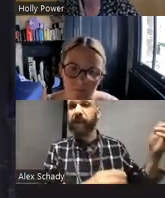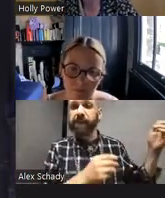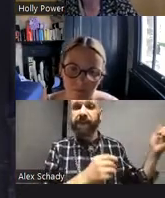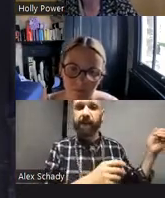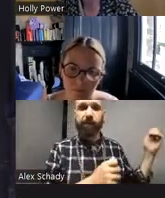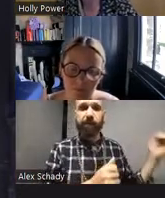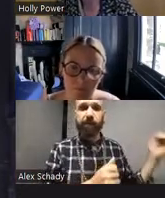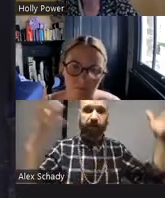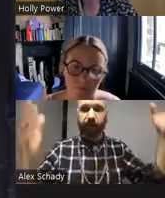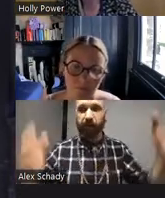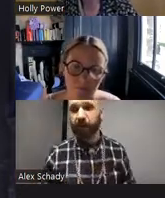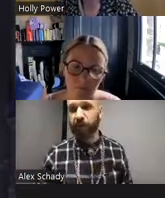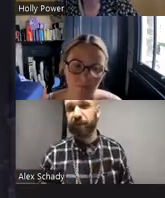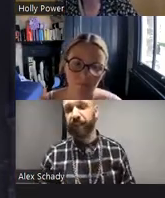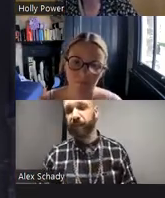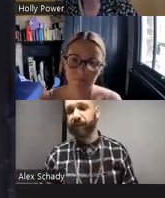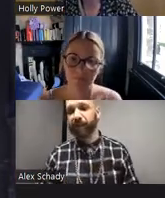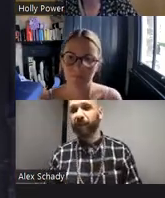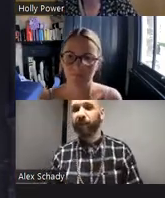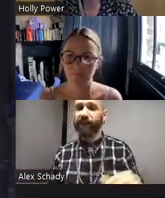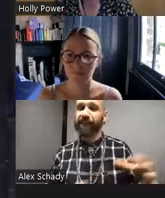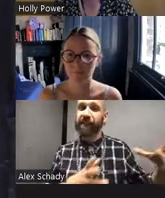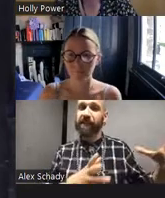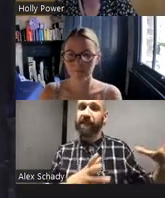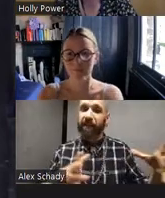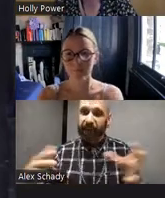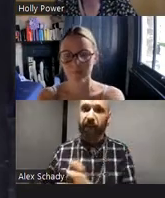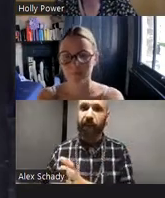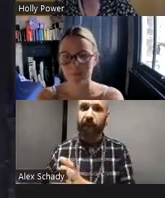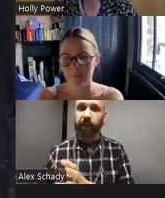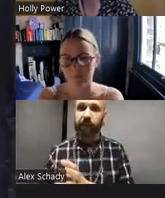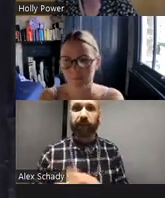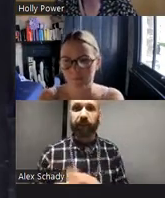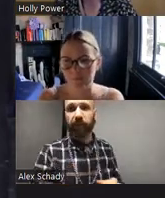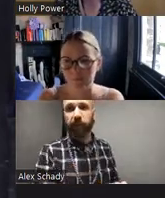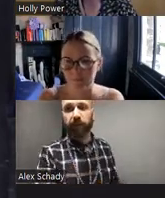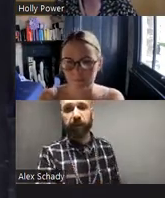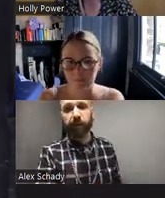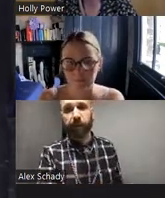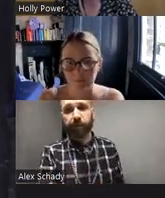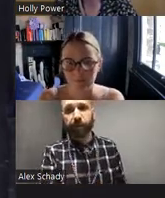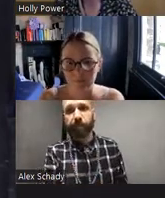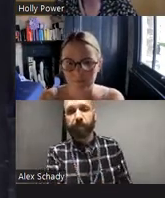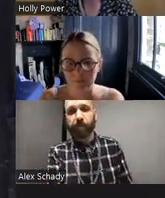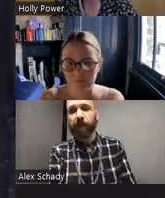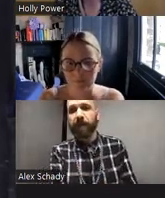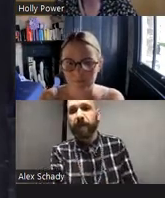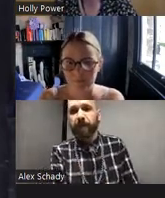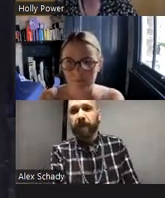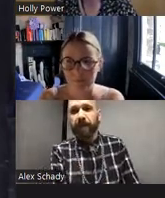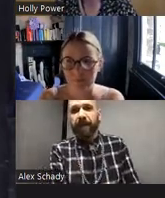give lots of enthusiasm and good ideas, and that then becomes positive for the participants.